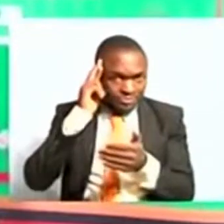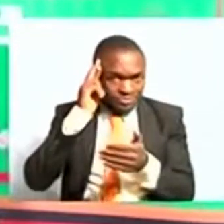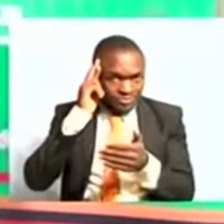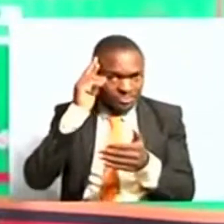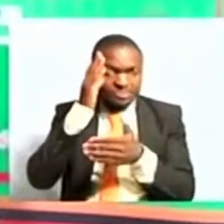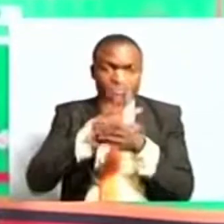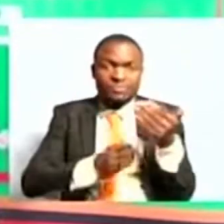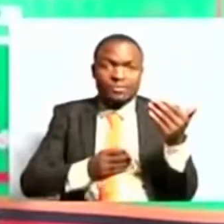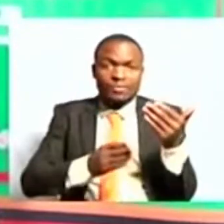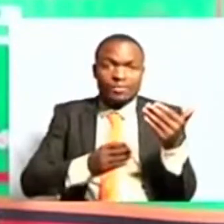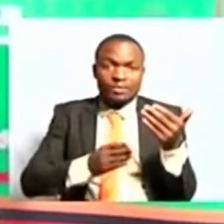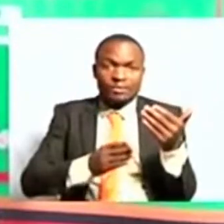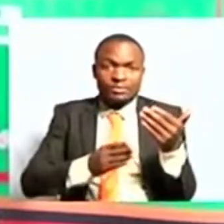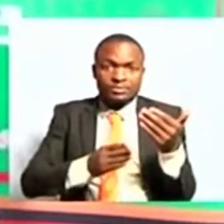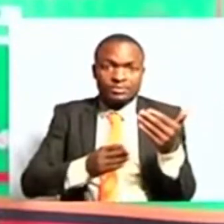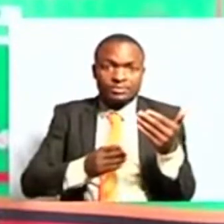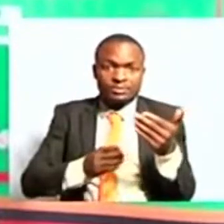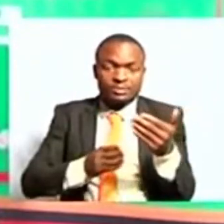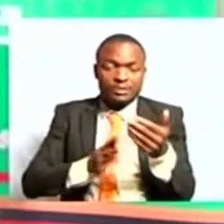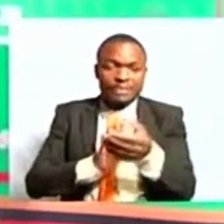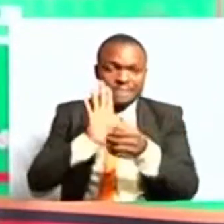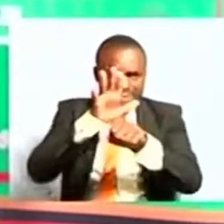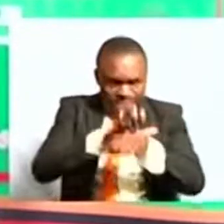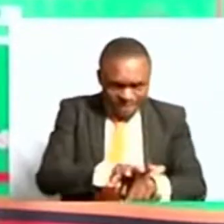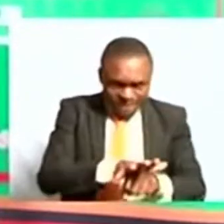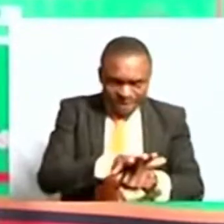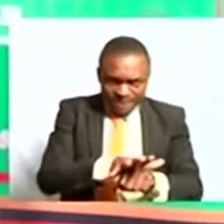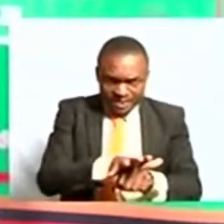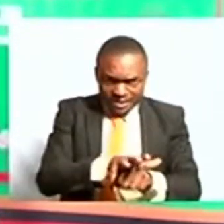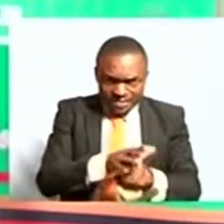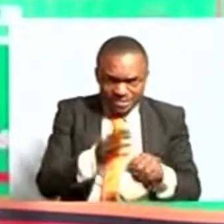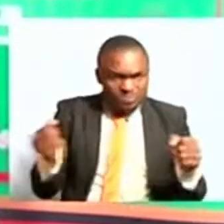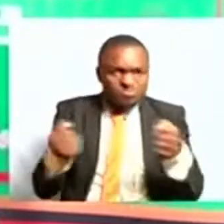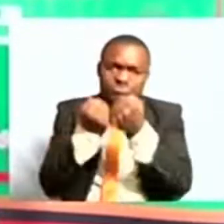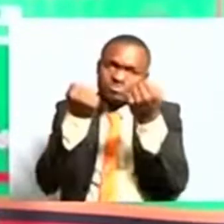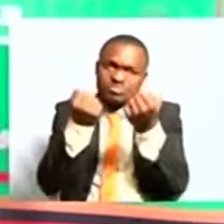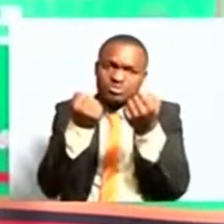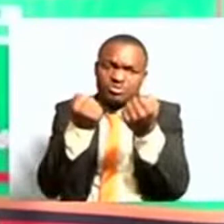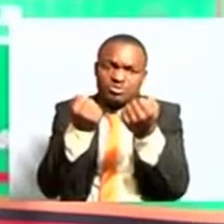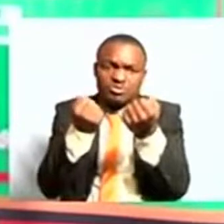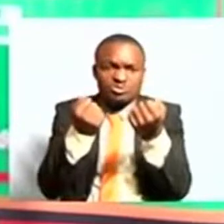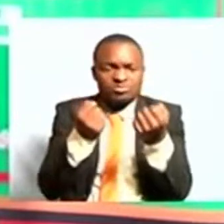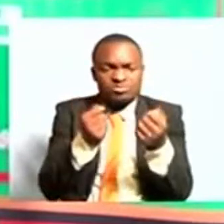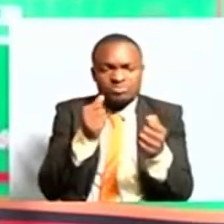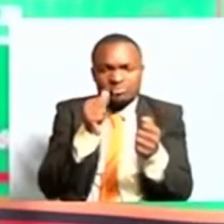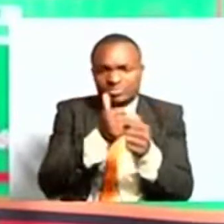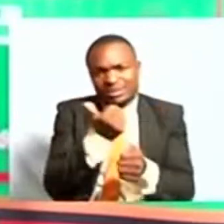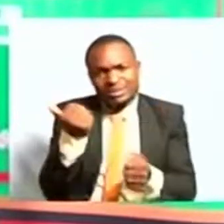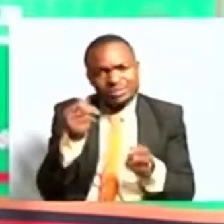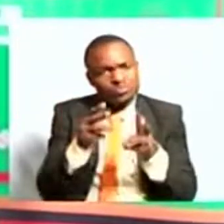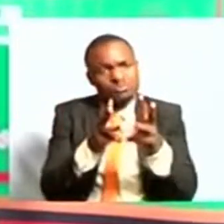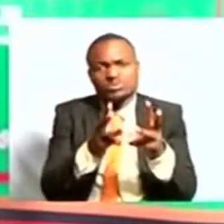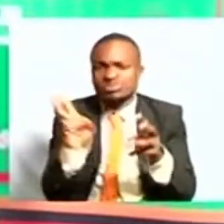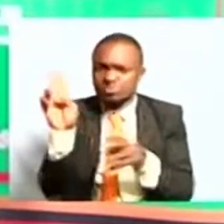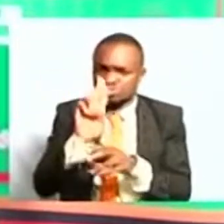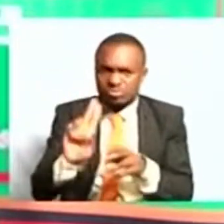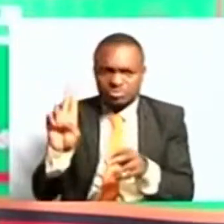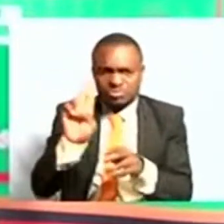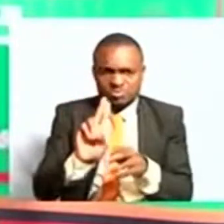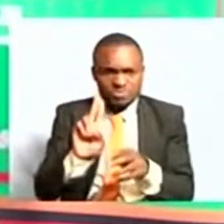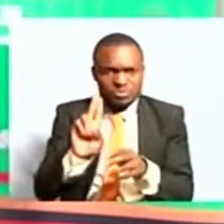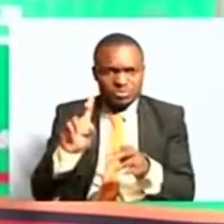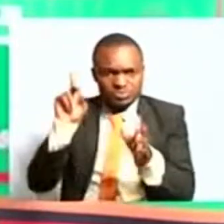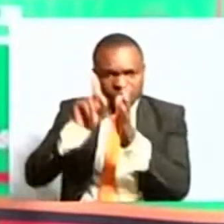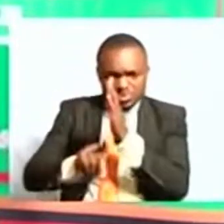stabs another human being and causes death, or maybe stones, or whichever mechanism they use to take a